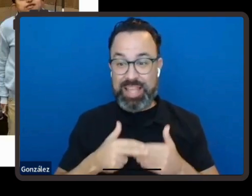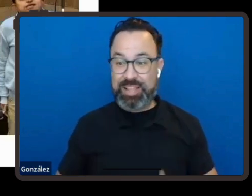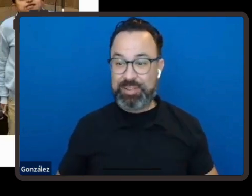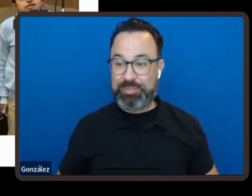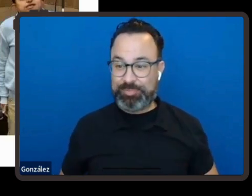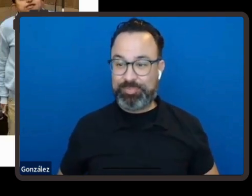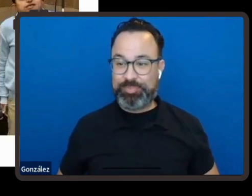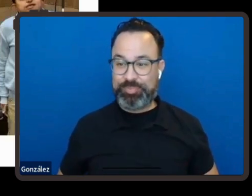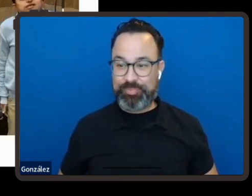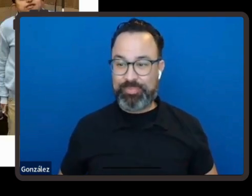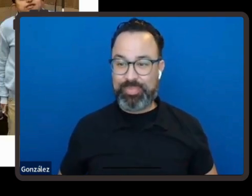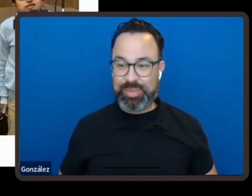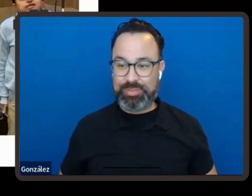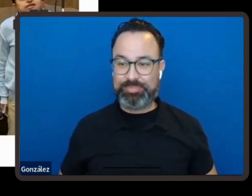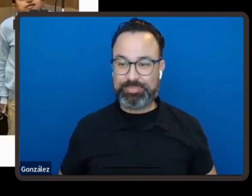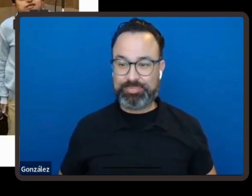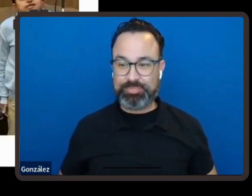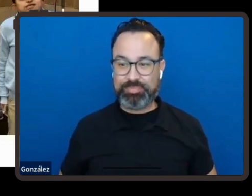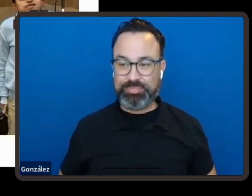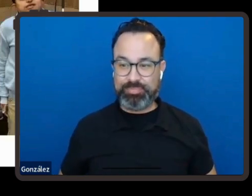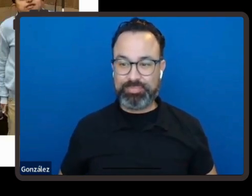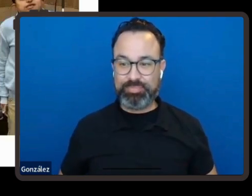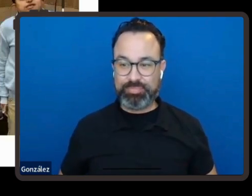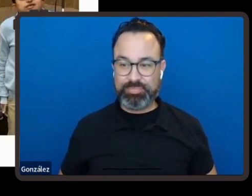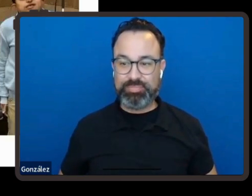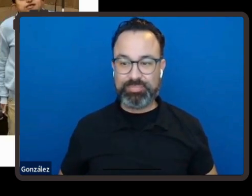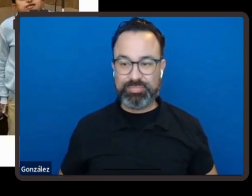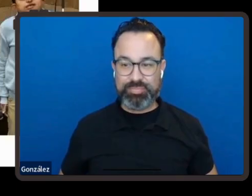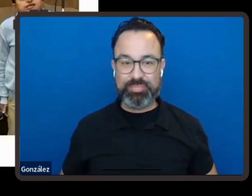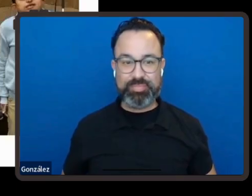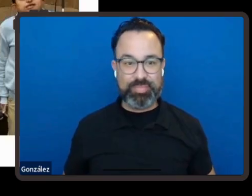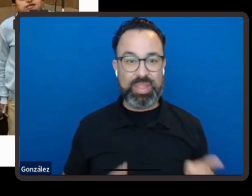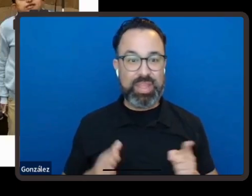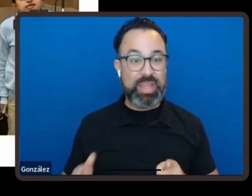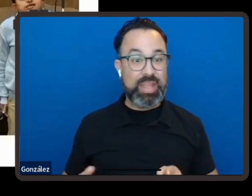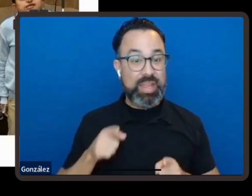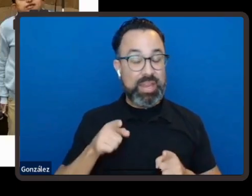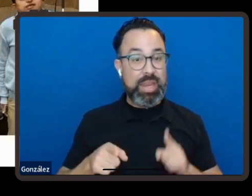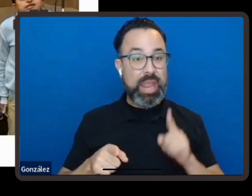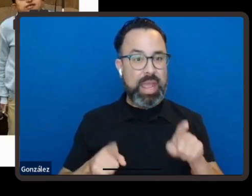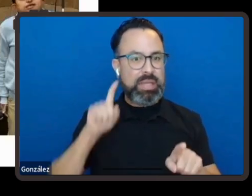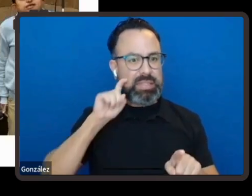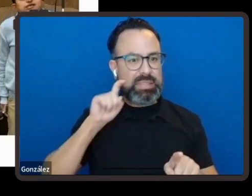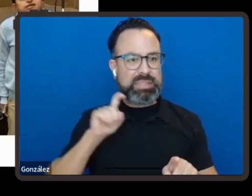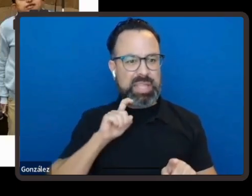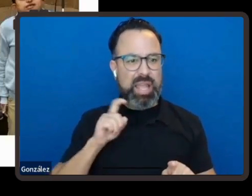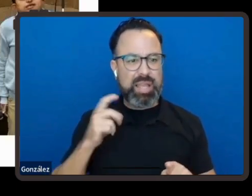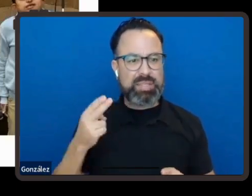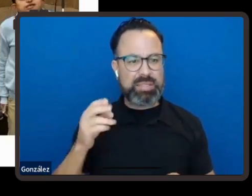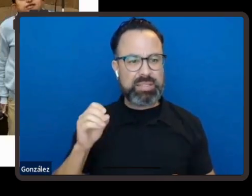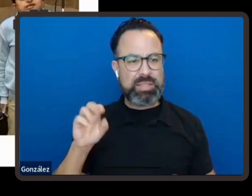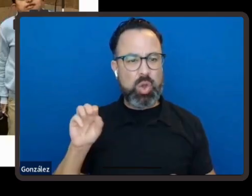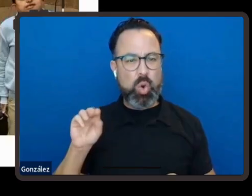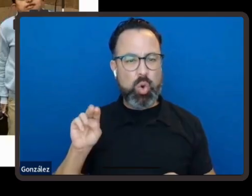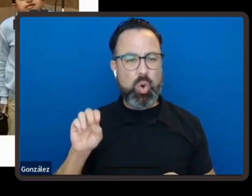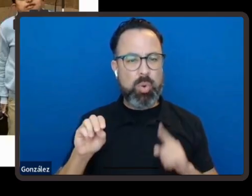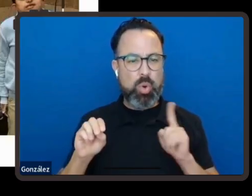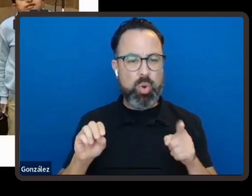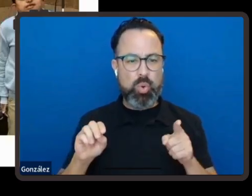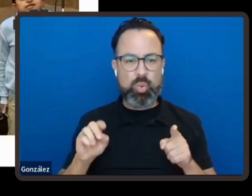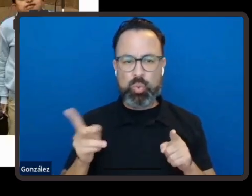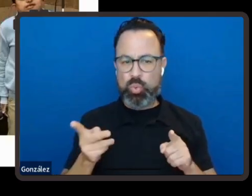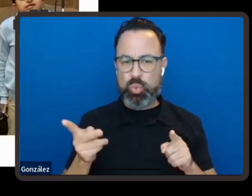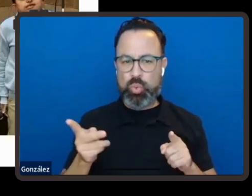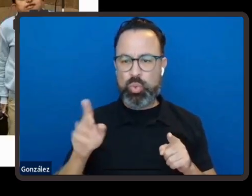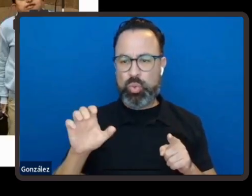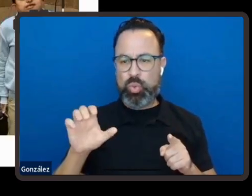So now we're doing the sex hormones. So this is the testosterone, the estrogen. One question came from a young adult who sent, we had 3